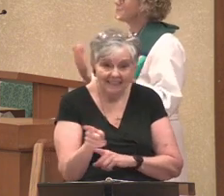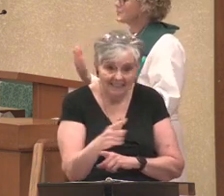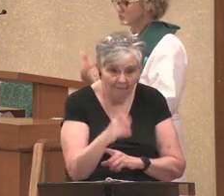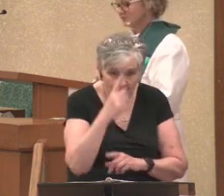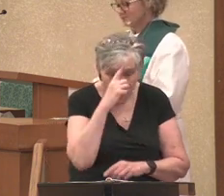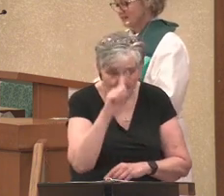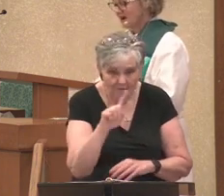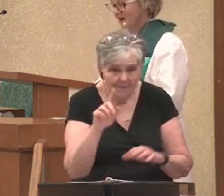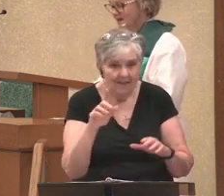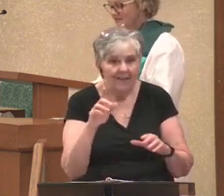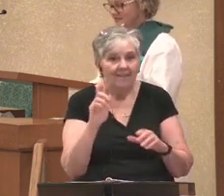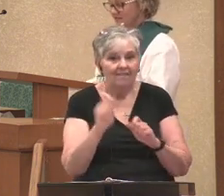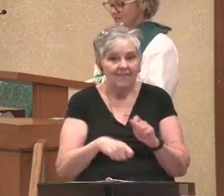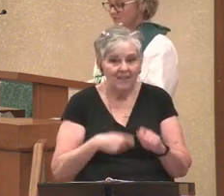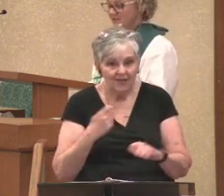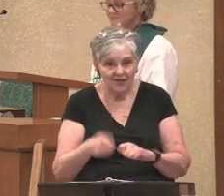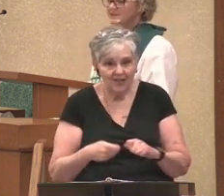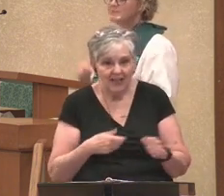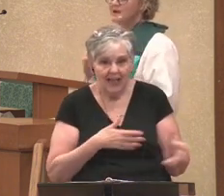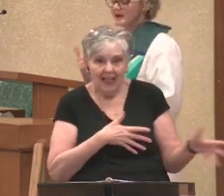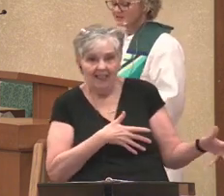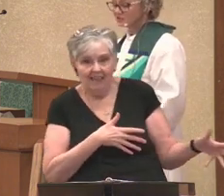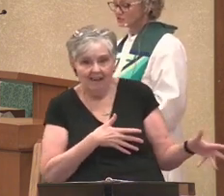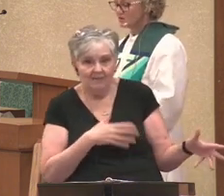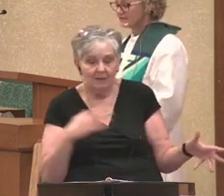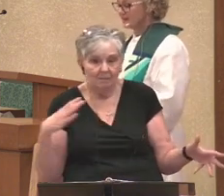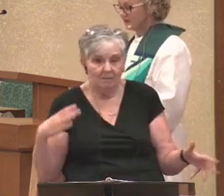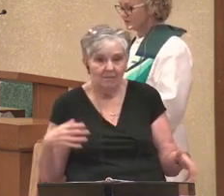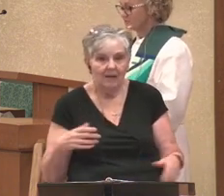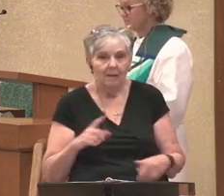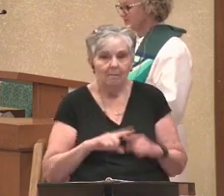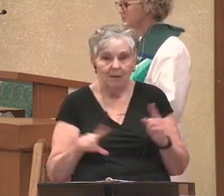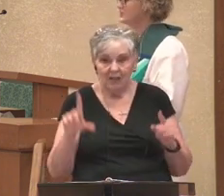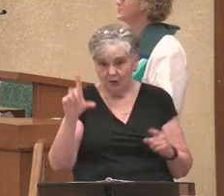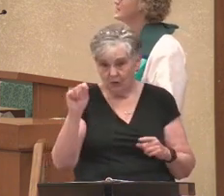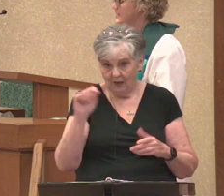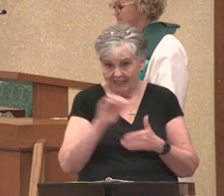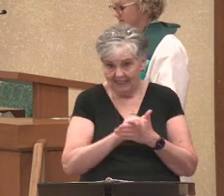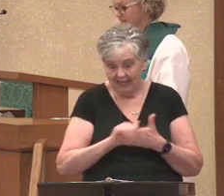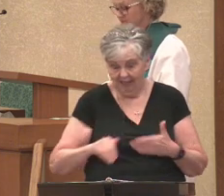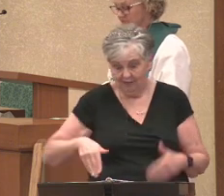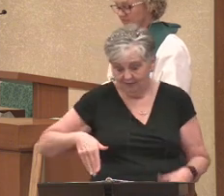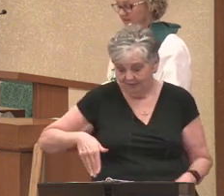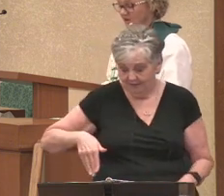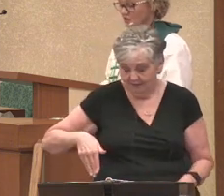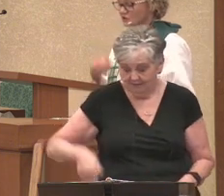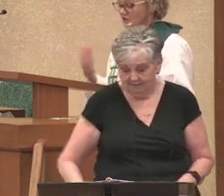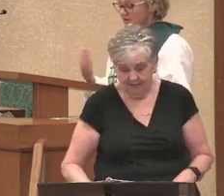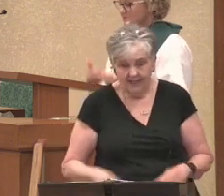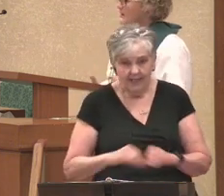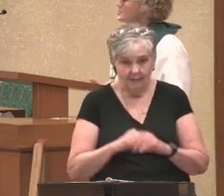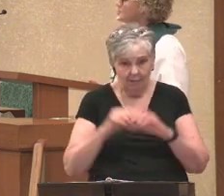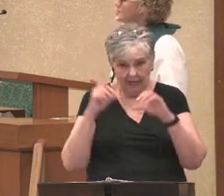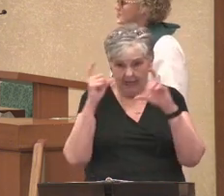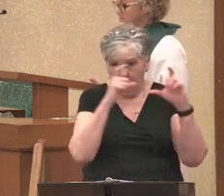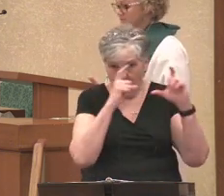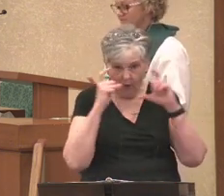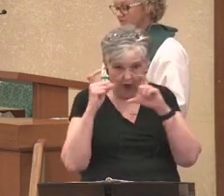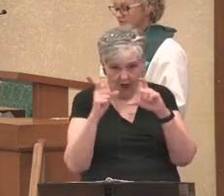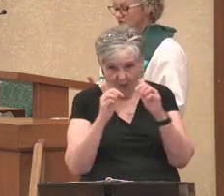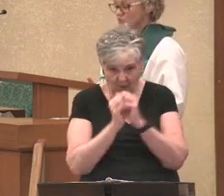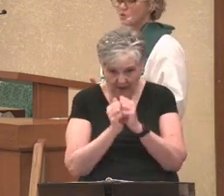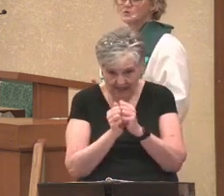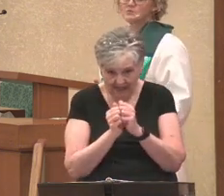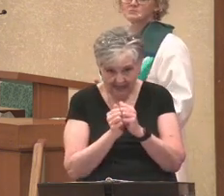I left my purse behind the day we went, but I packed a $20 bill in my camera case so that I could buy something in